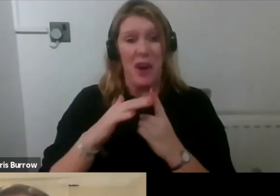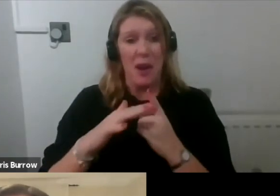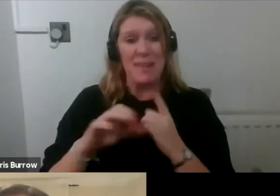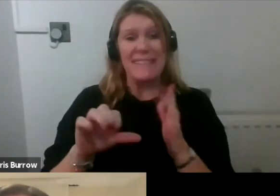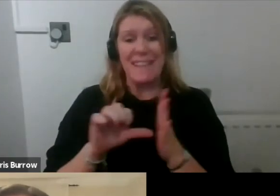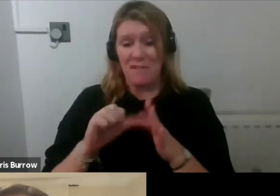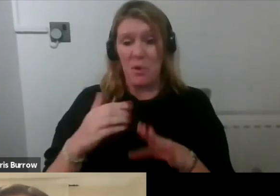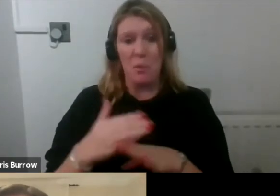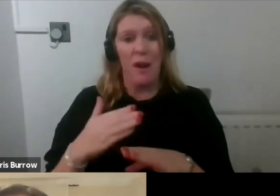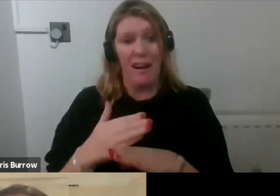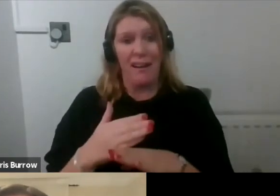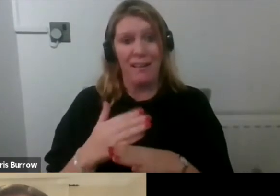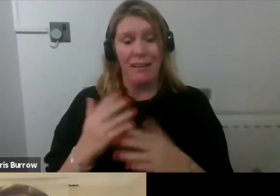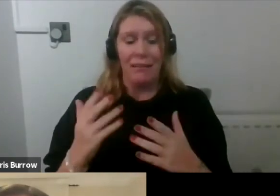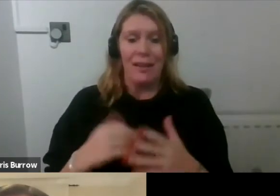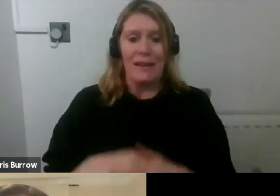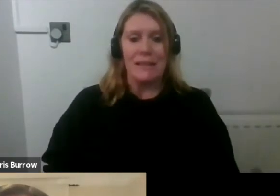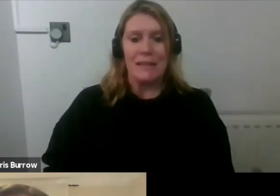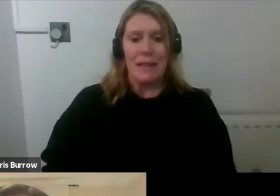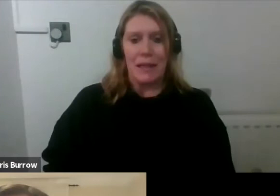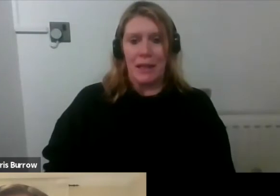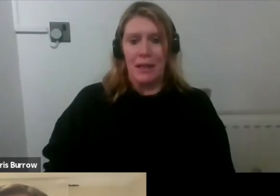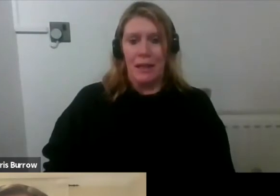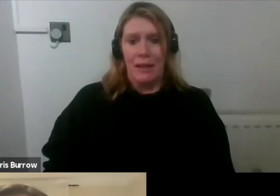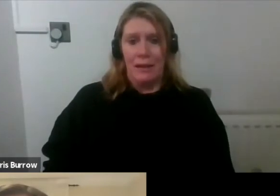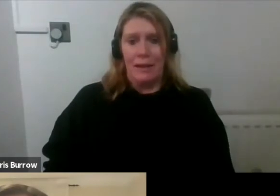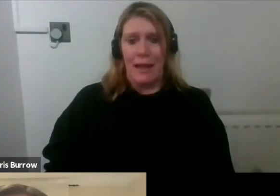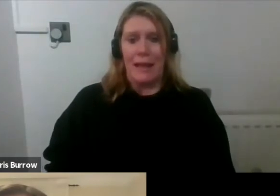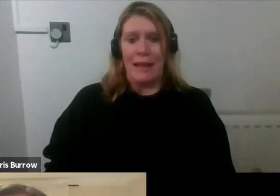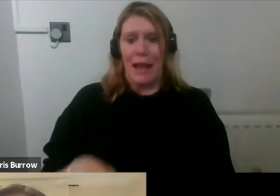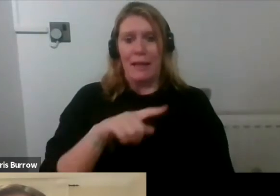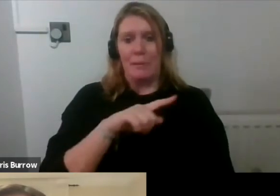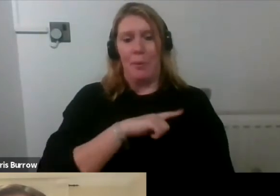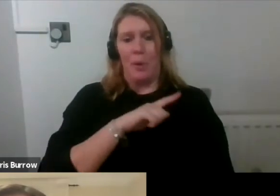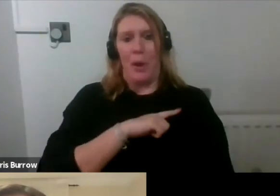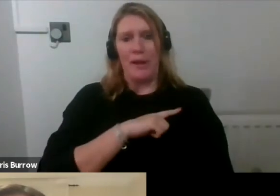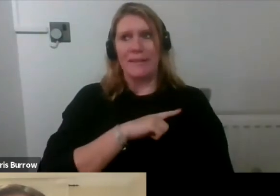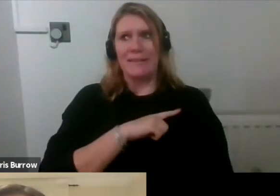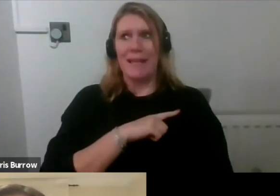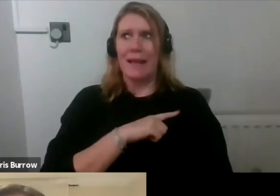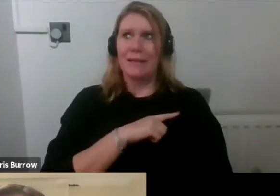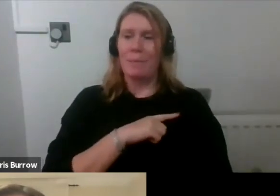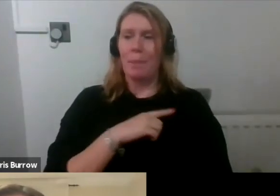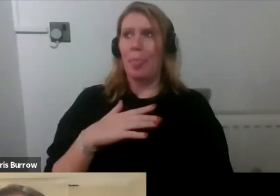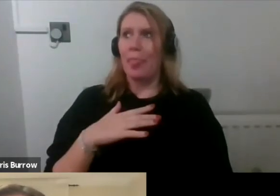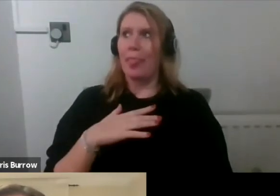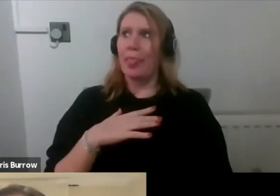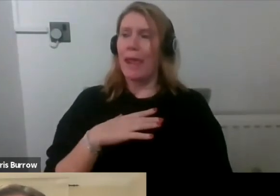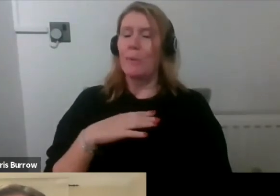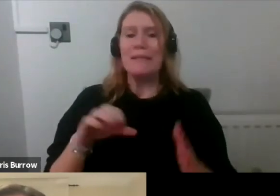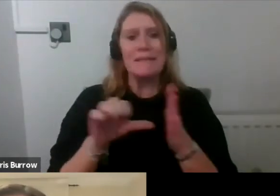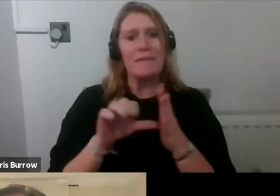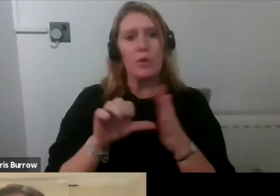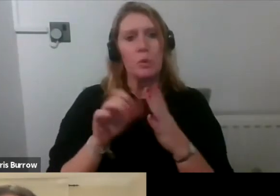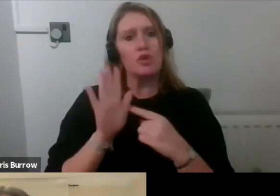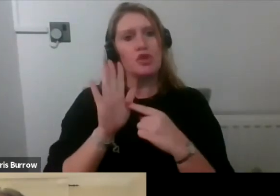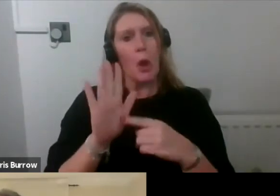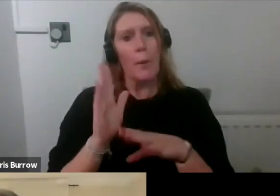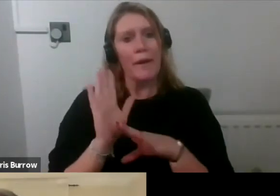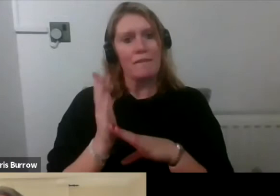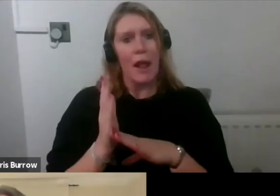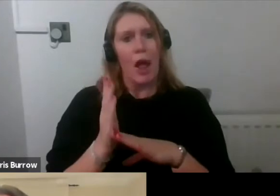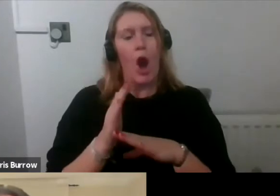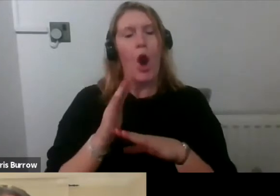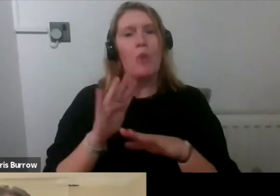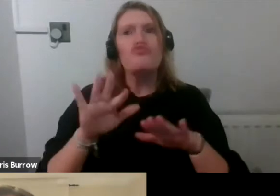it was because I couldn't figure out a way to tell the story of reasonable adjustment in a film. I thought, I can't do this. It just doesn't